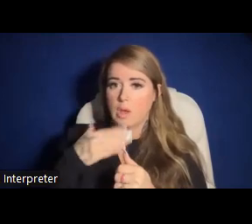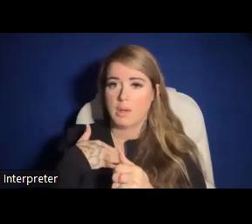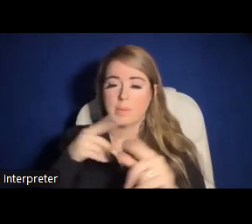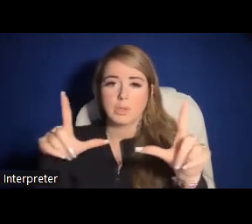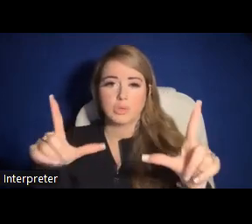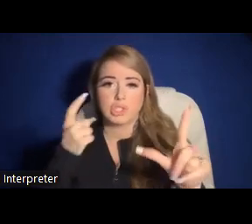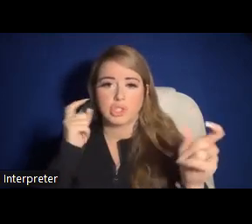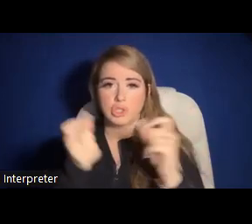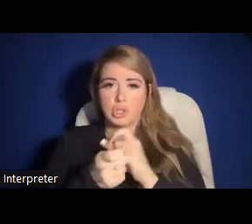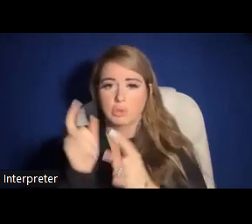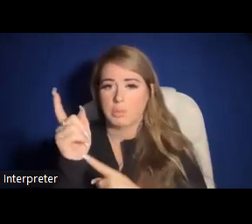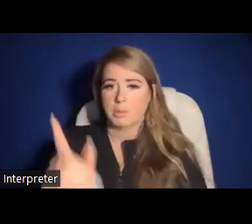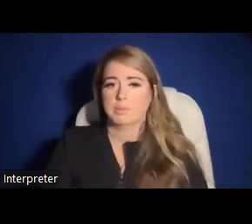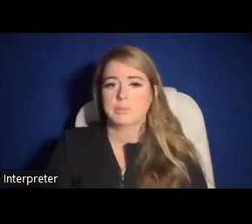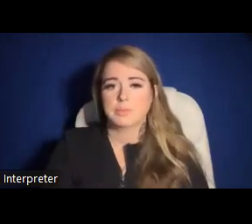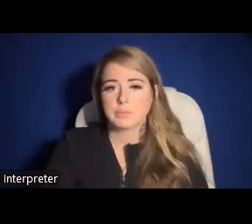1 second.